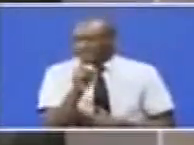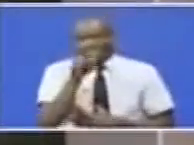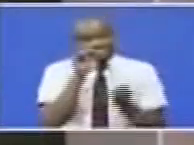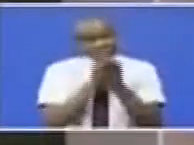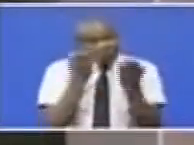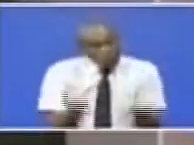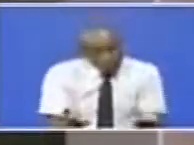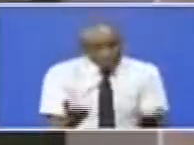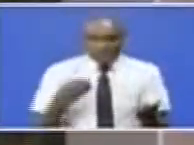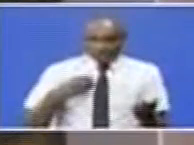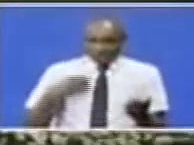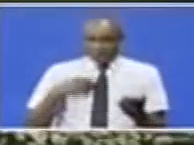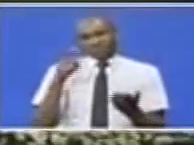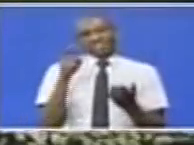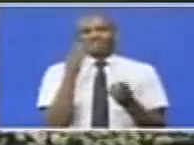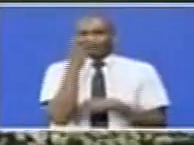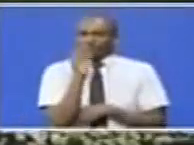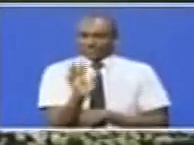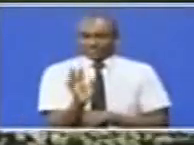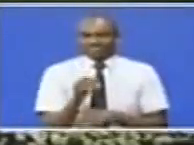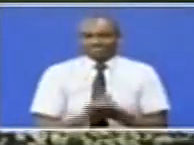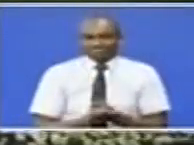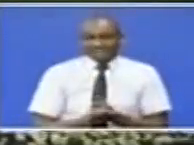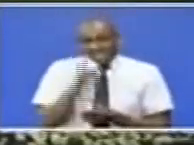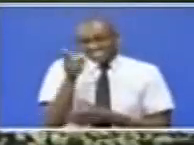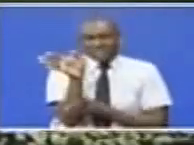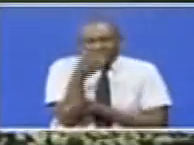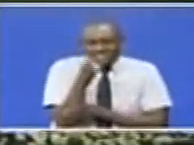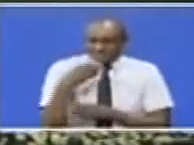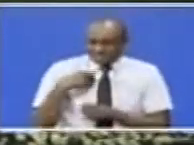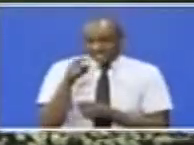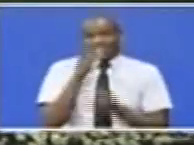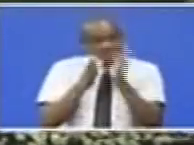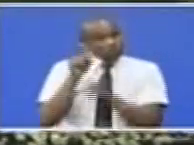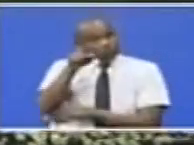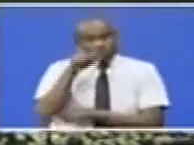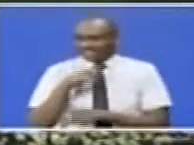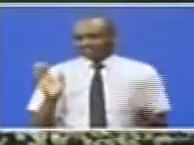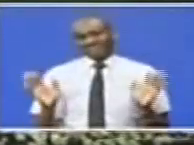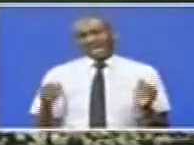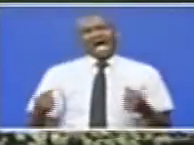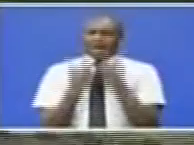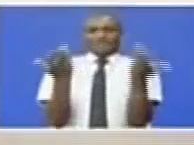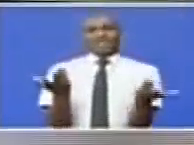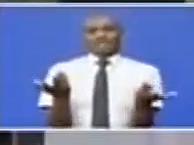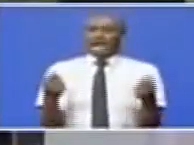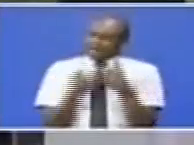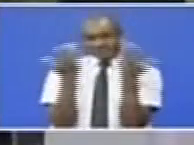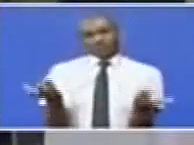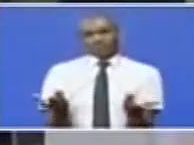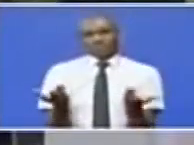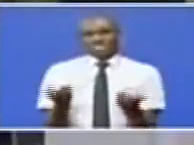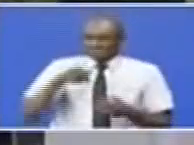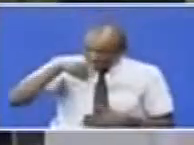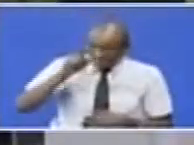kept purely for aesthetic appeal. Ornamental fish is not something that I planned to do. I think this is something that came to me by default. Peter